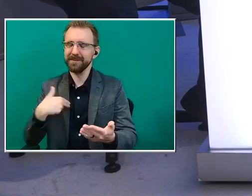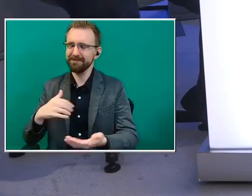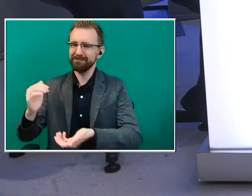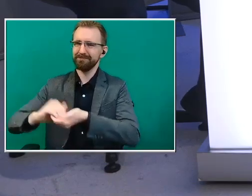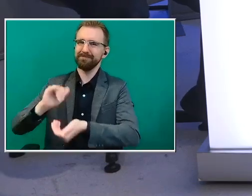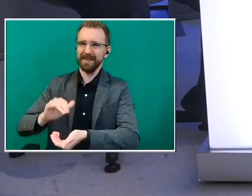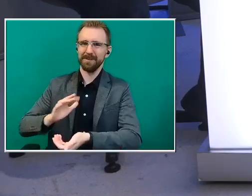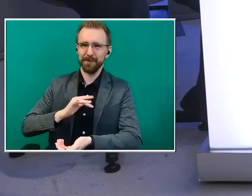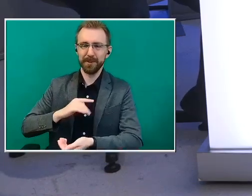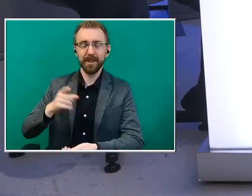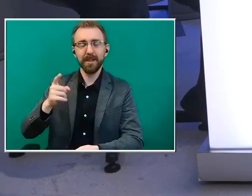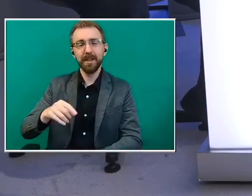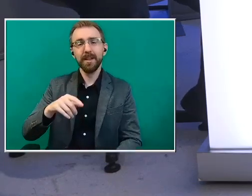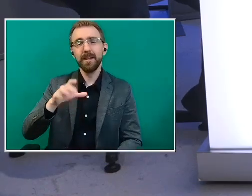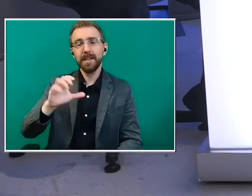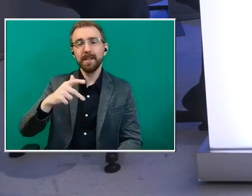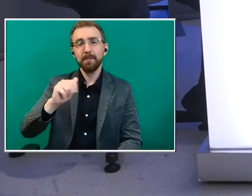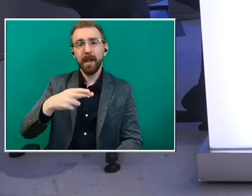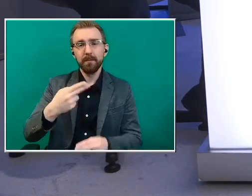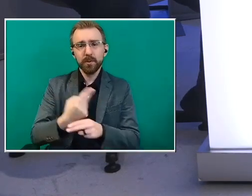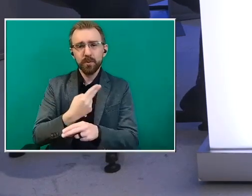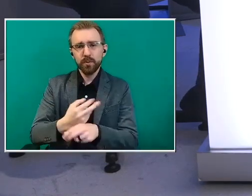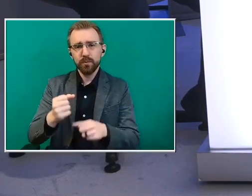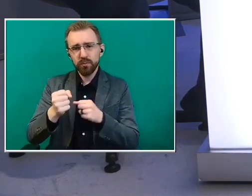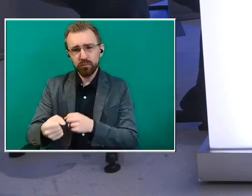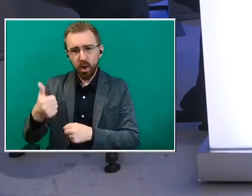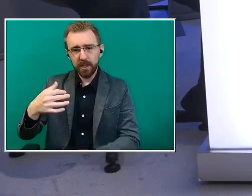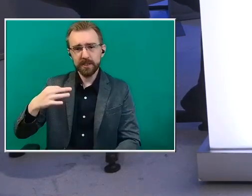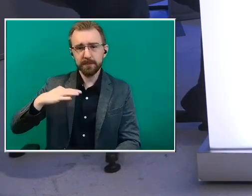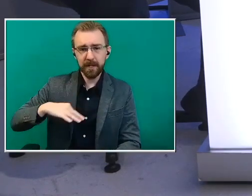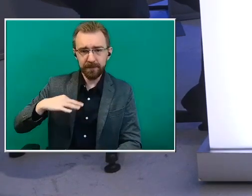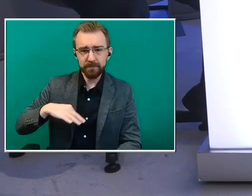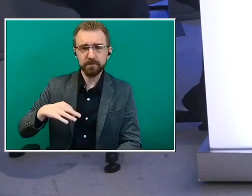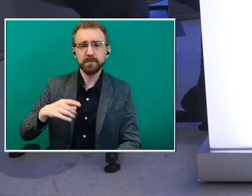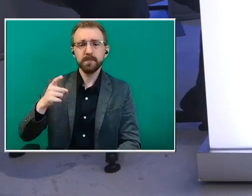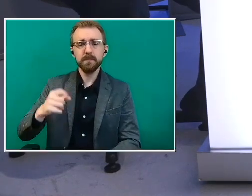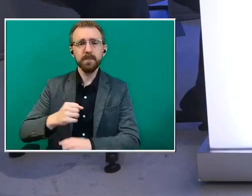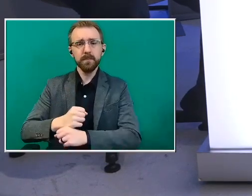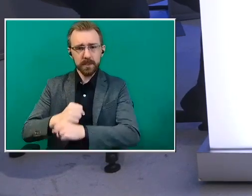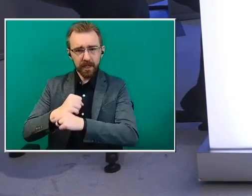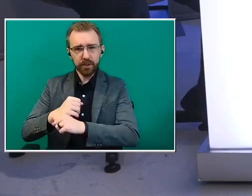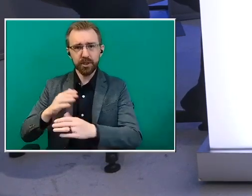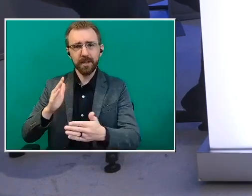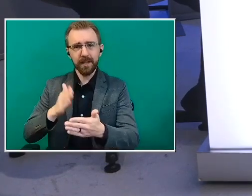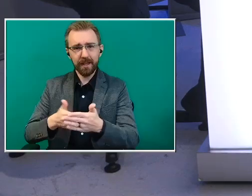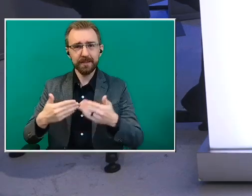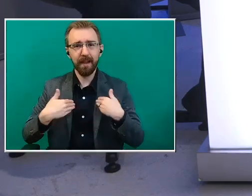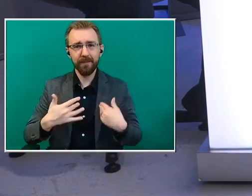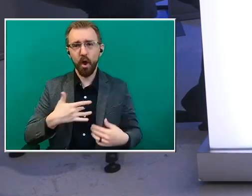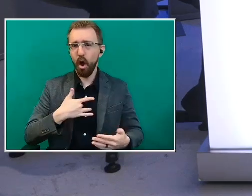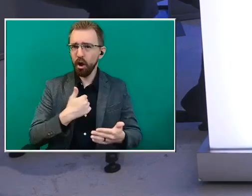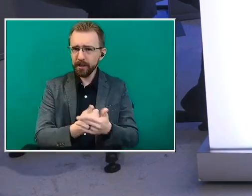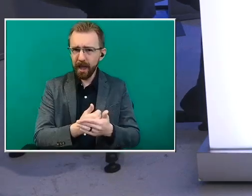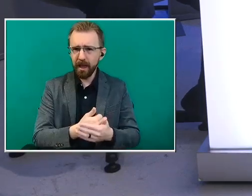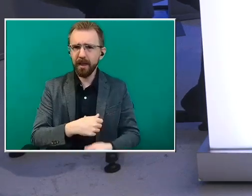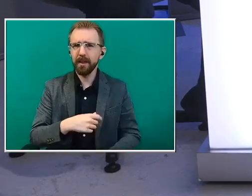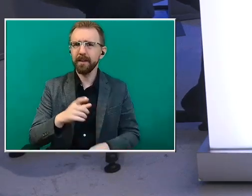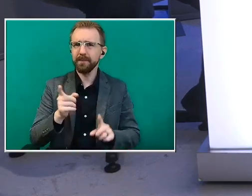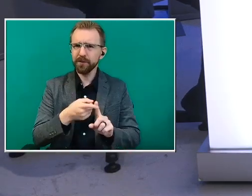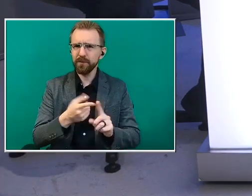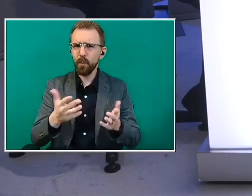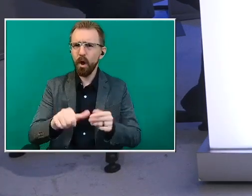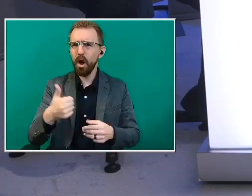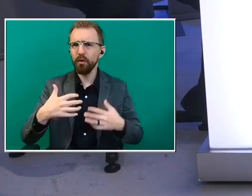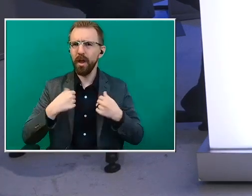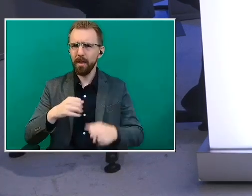with perhaps the strongest benefit being protection against having a heart attack. And first of all, what other health benefits did you